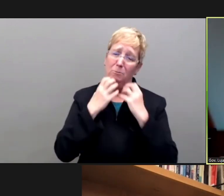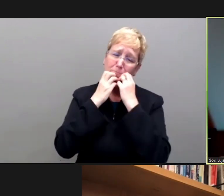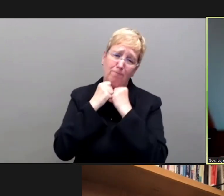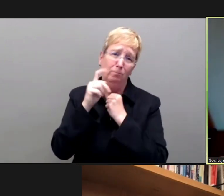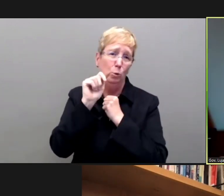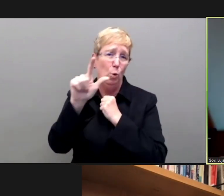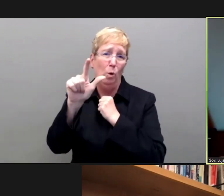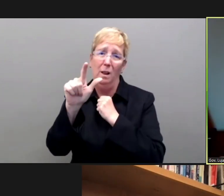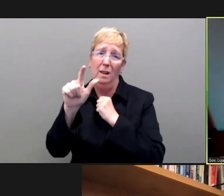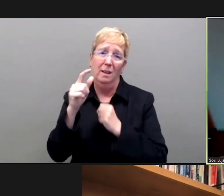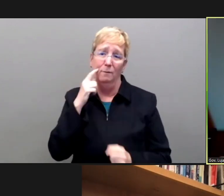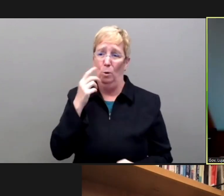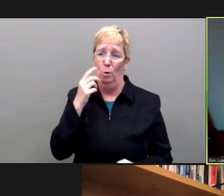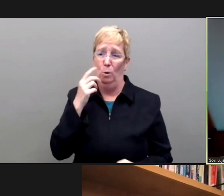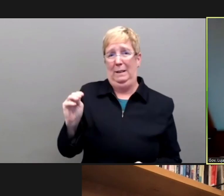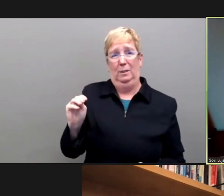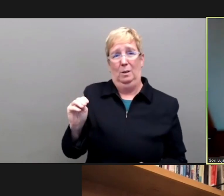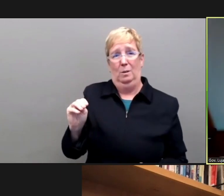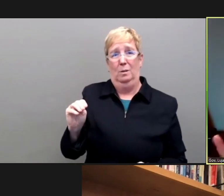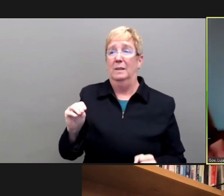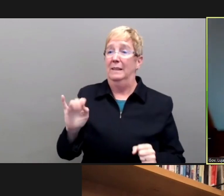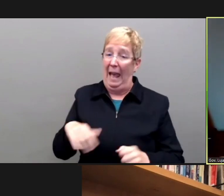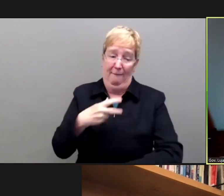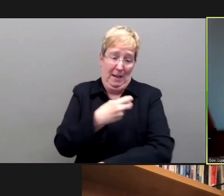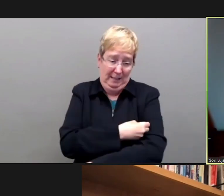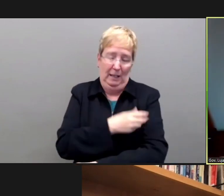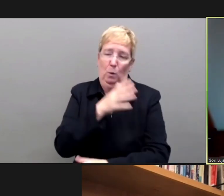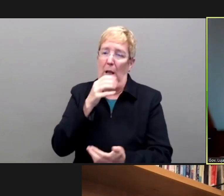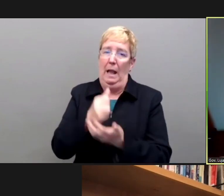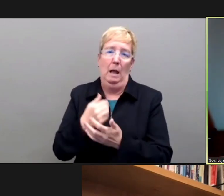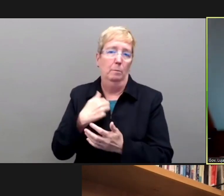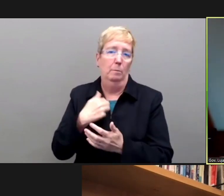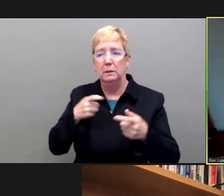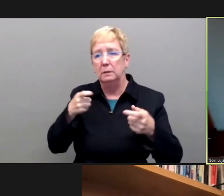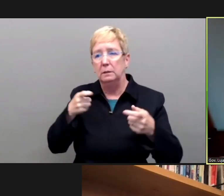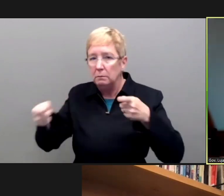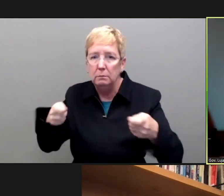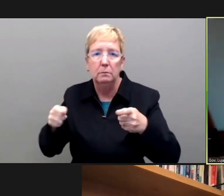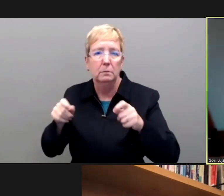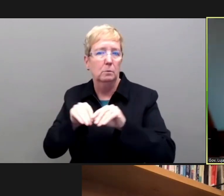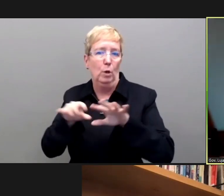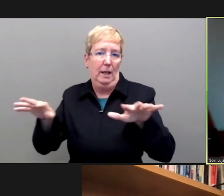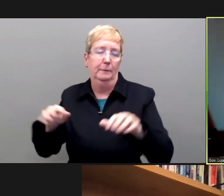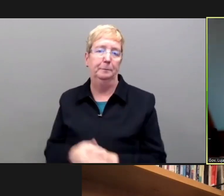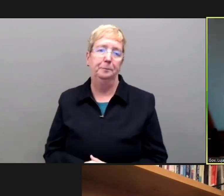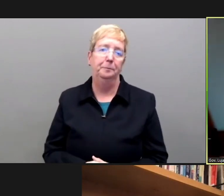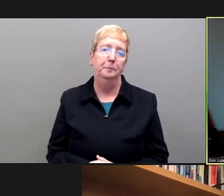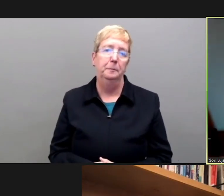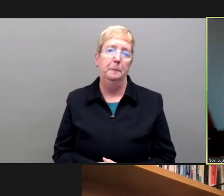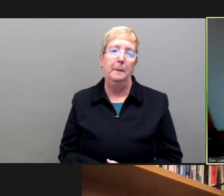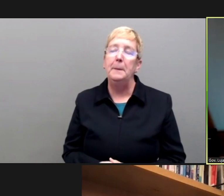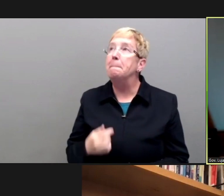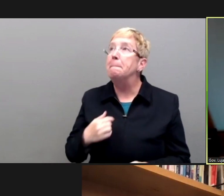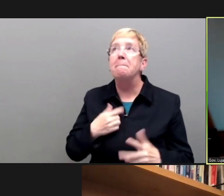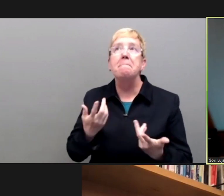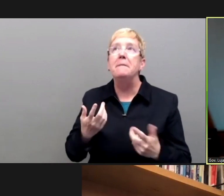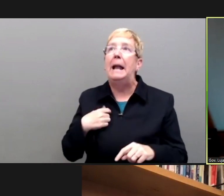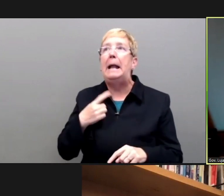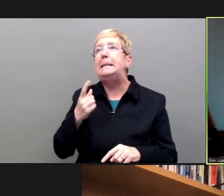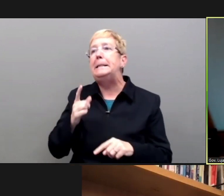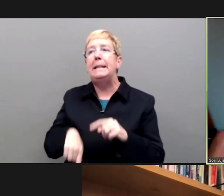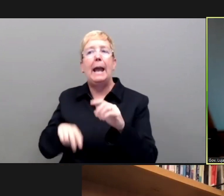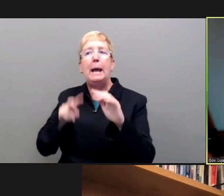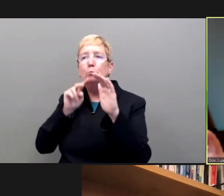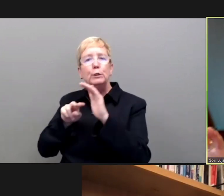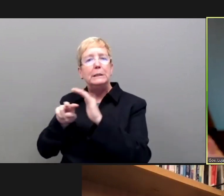New Mexicans and blunt the spread. So we're going to keep focusing there. I can't predict for you with the